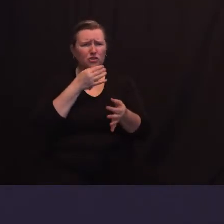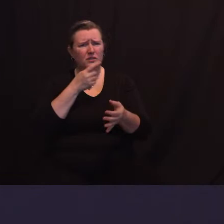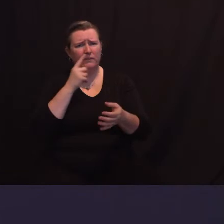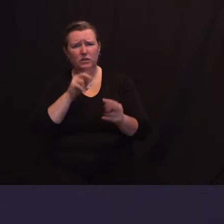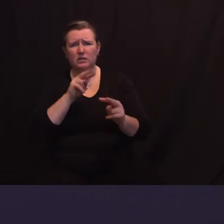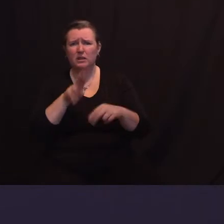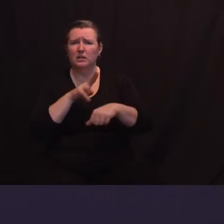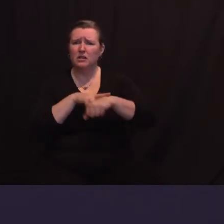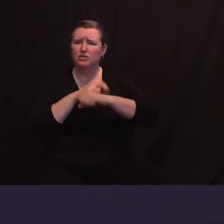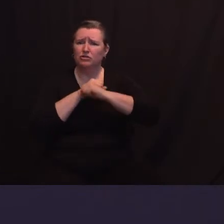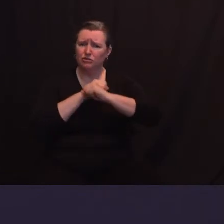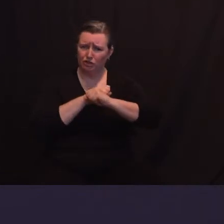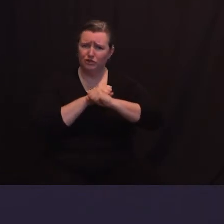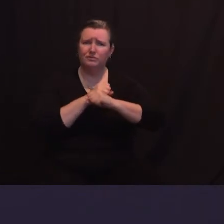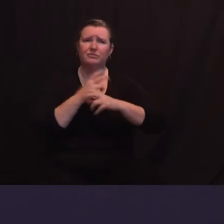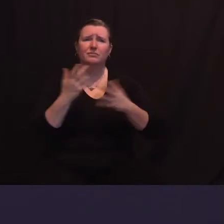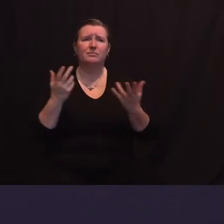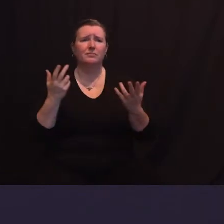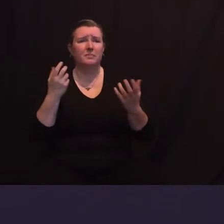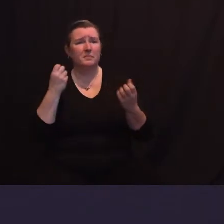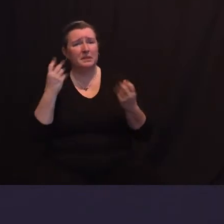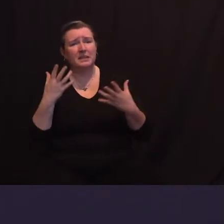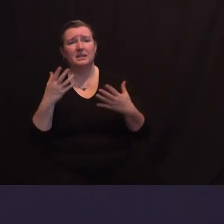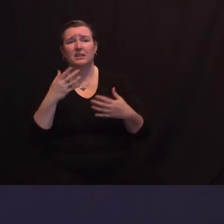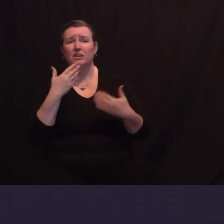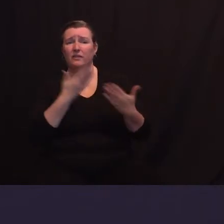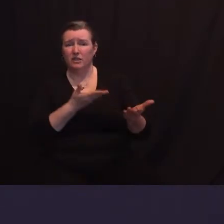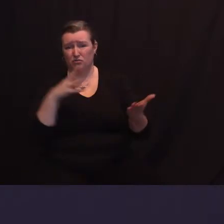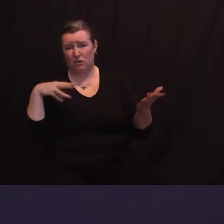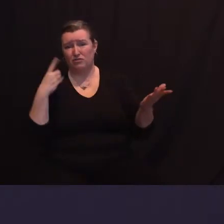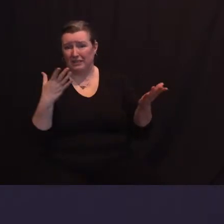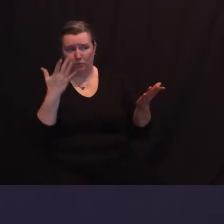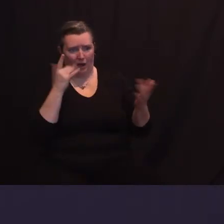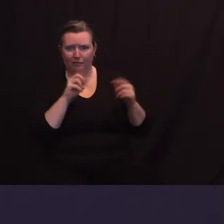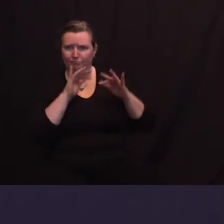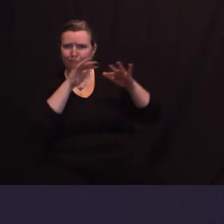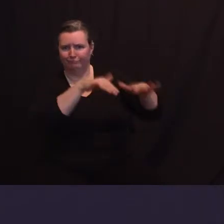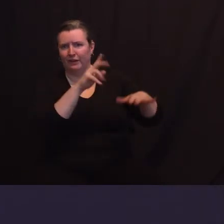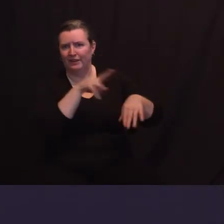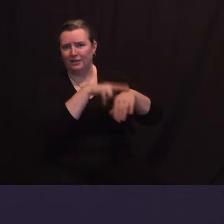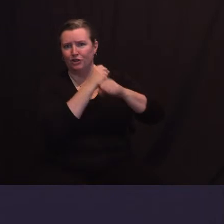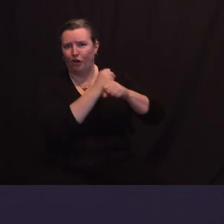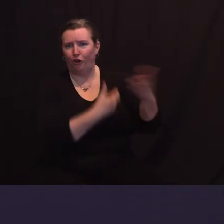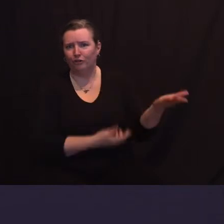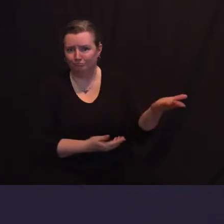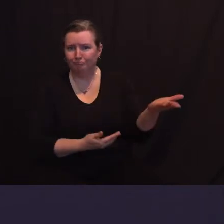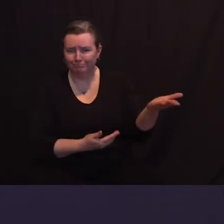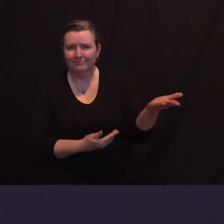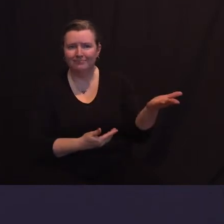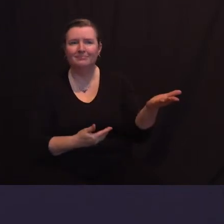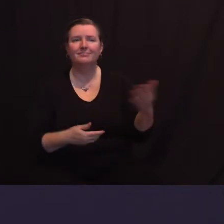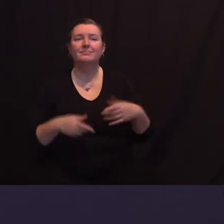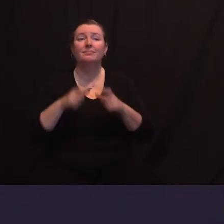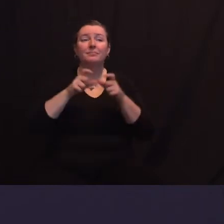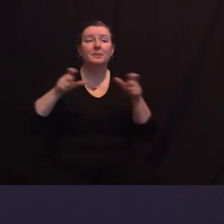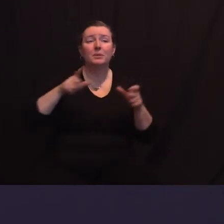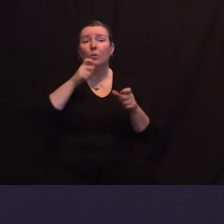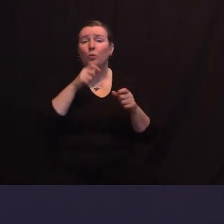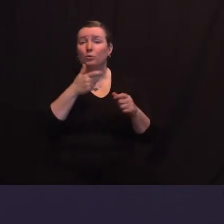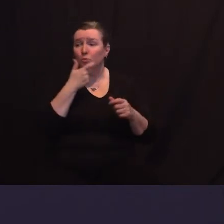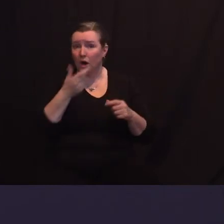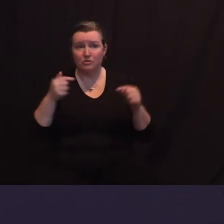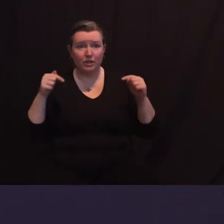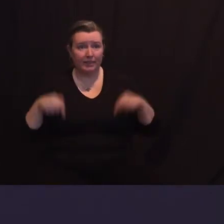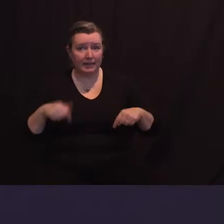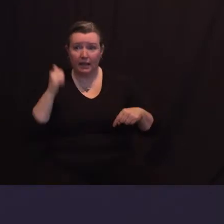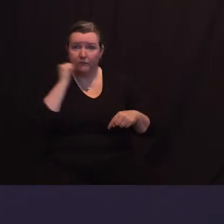Washington, D.C. deployed, but I suspect residents out there who watch us every day and have been vaccinated, they've